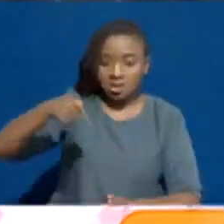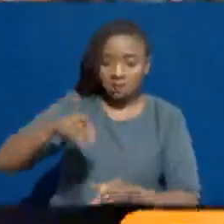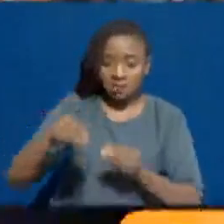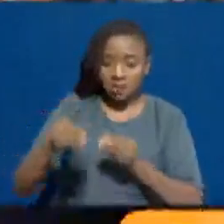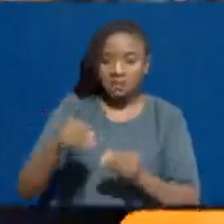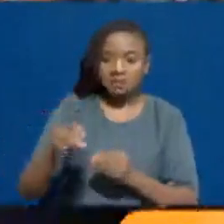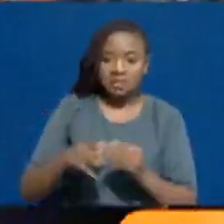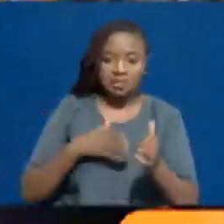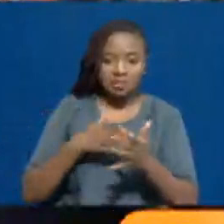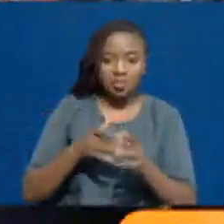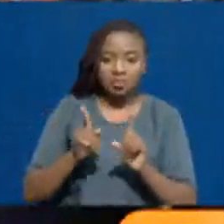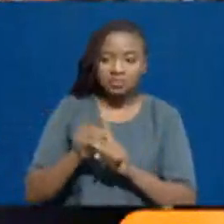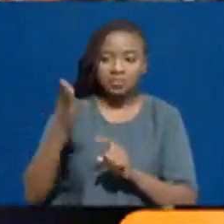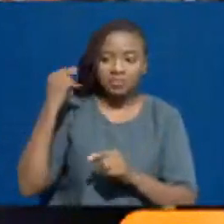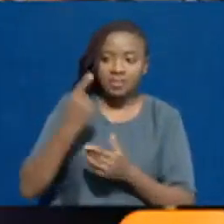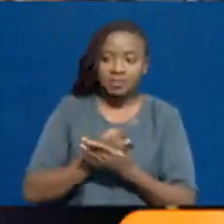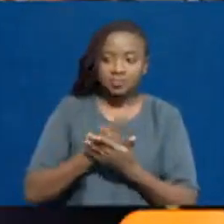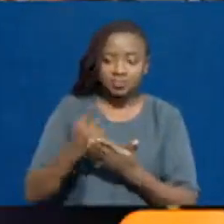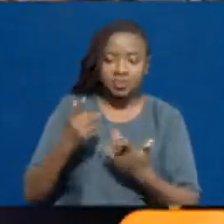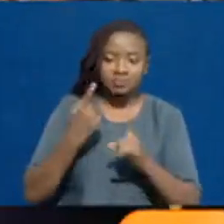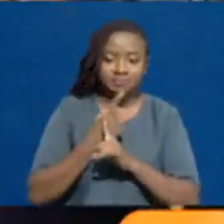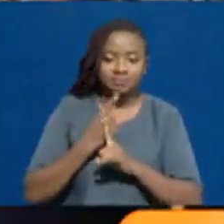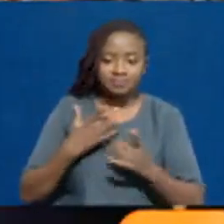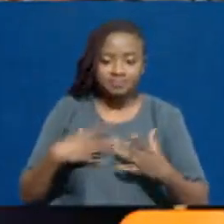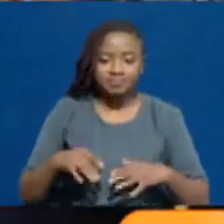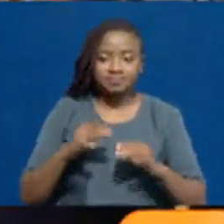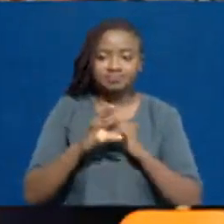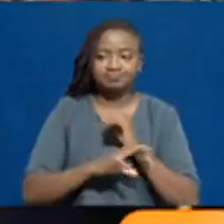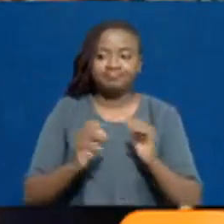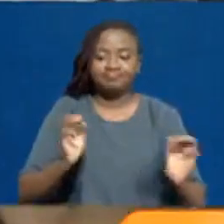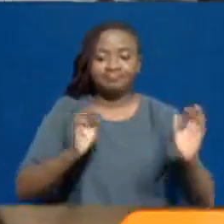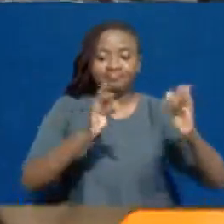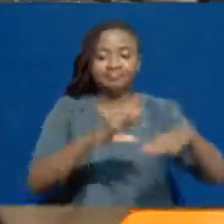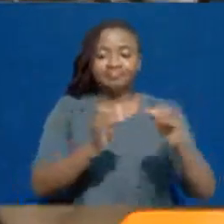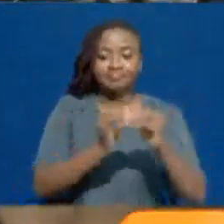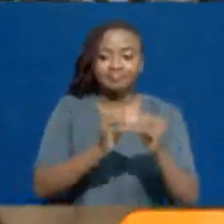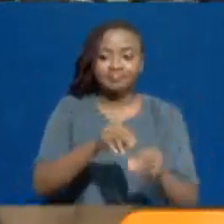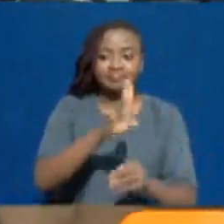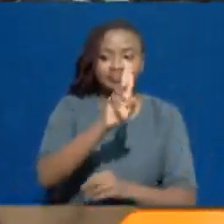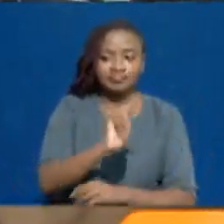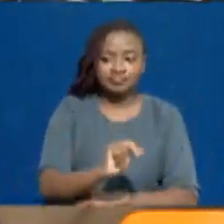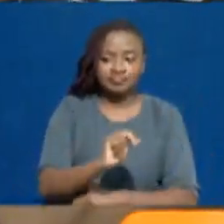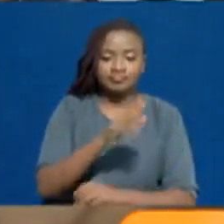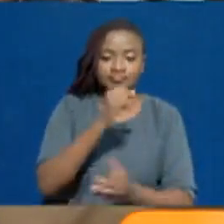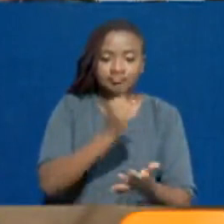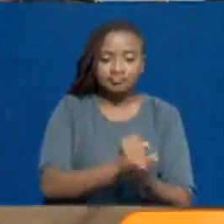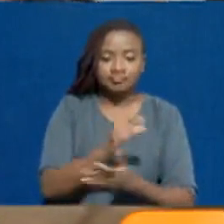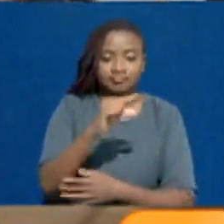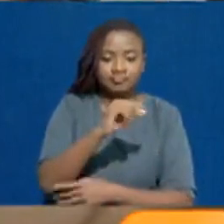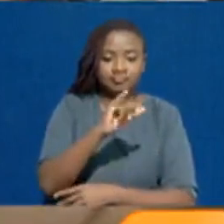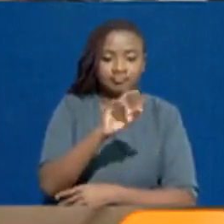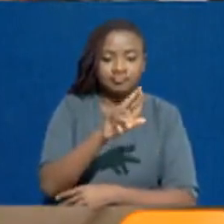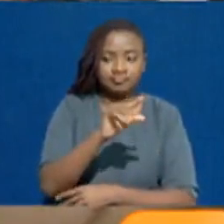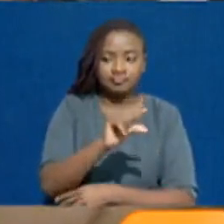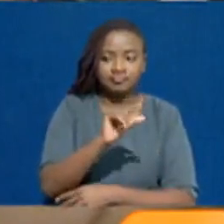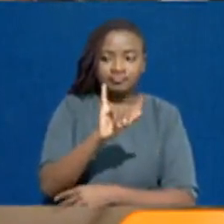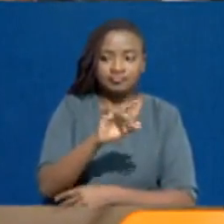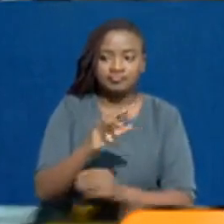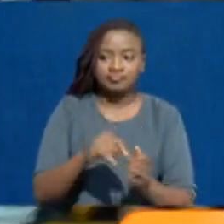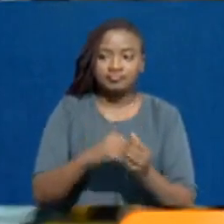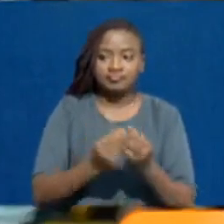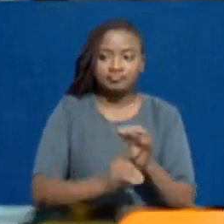2017. Last week, negotiators from around the world met at the UN headquarters in Gigiri to develop an internationally